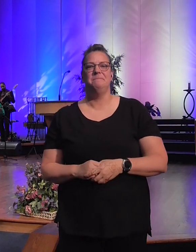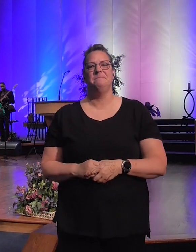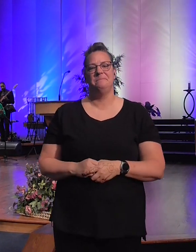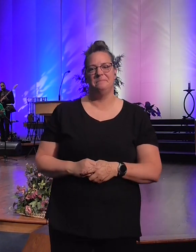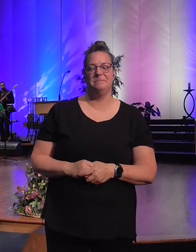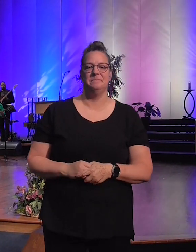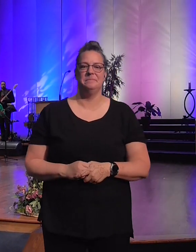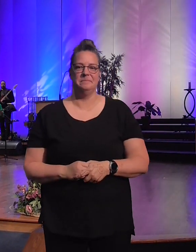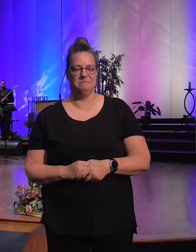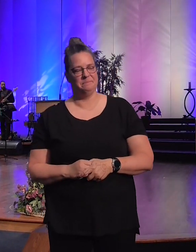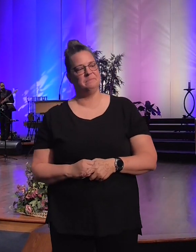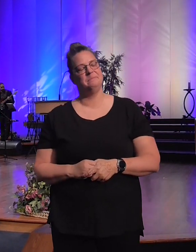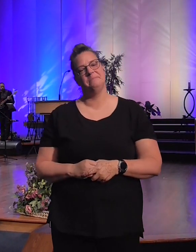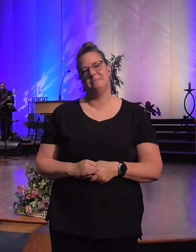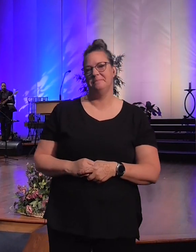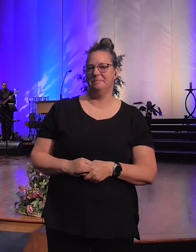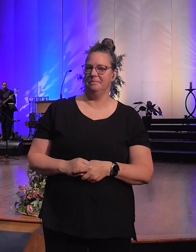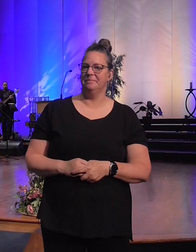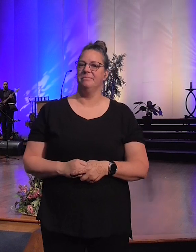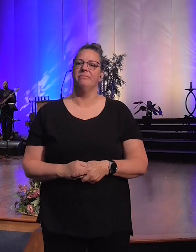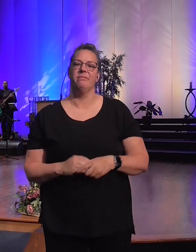yeah.